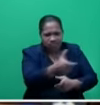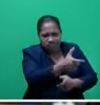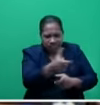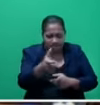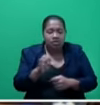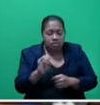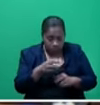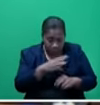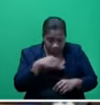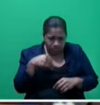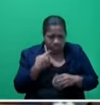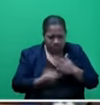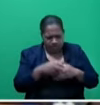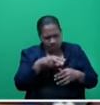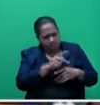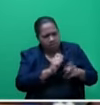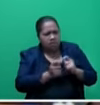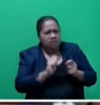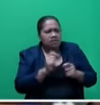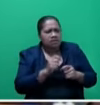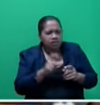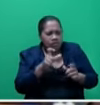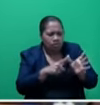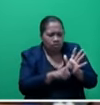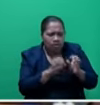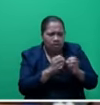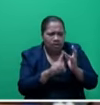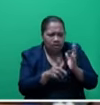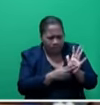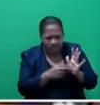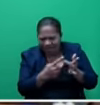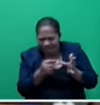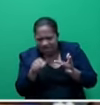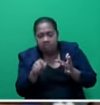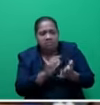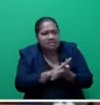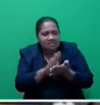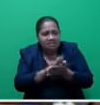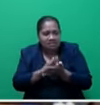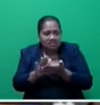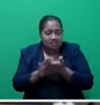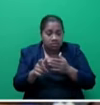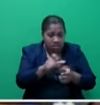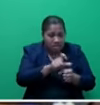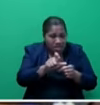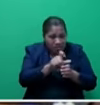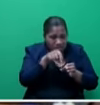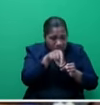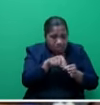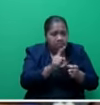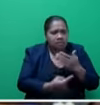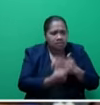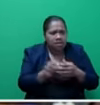out carbon, tetrachloride and methyl chloroform as cleaning solvents. The chemicals, Honourable Speaker said, were not only depleting